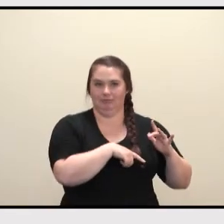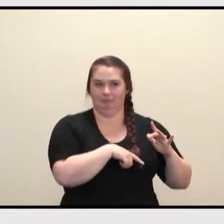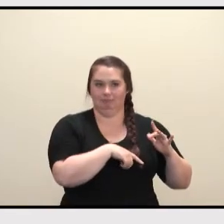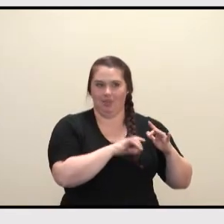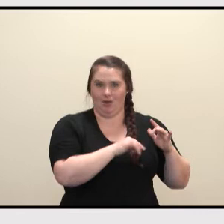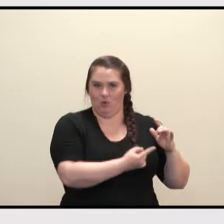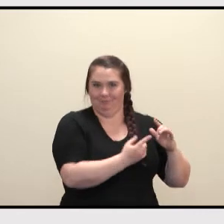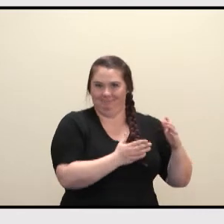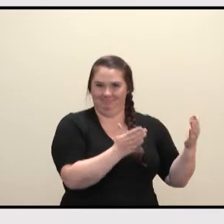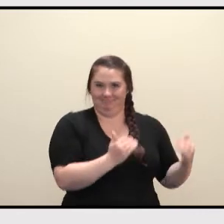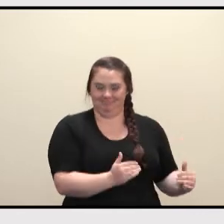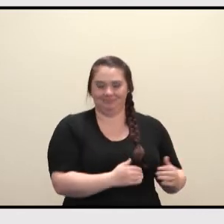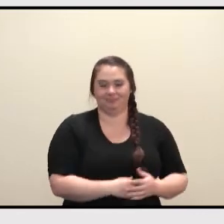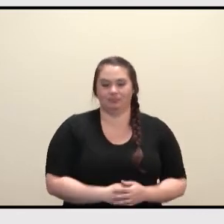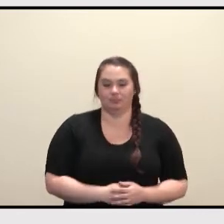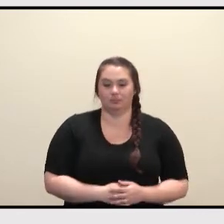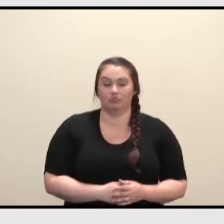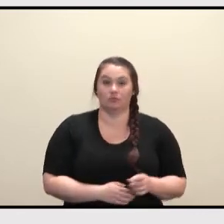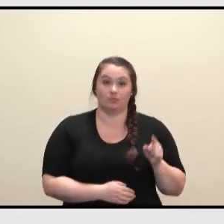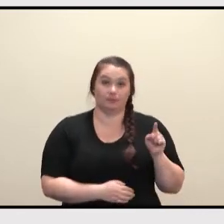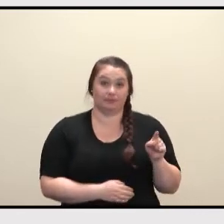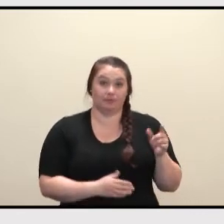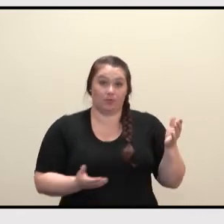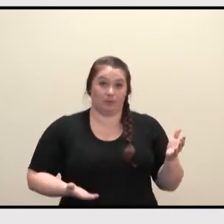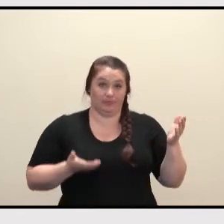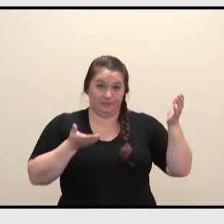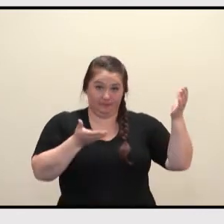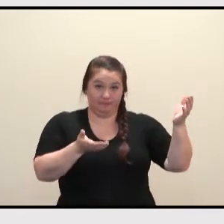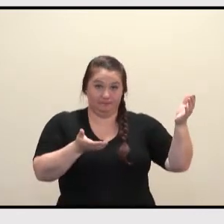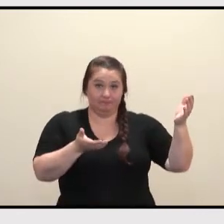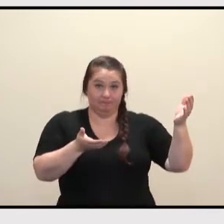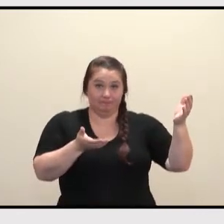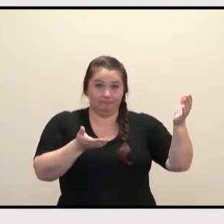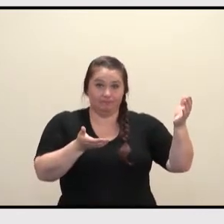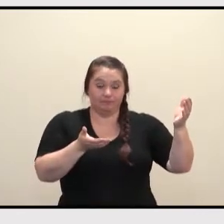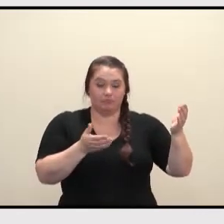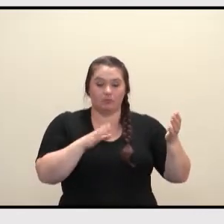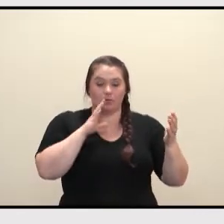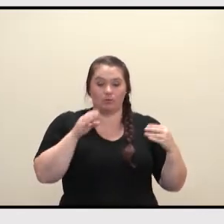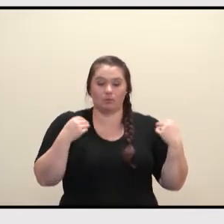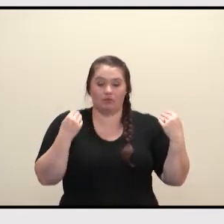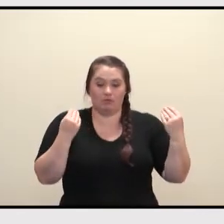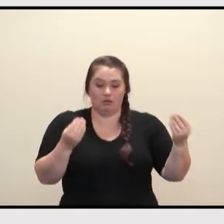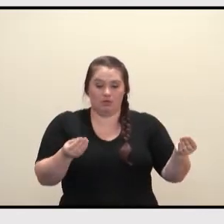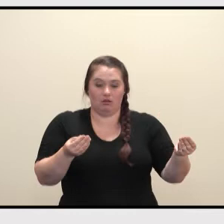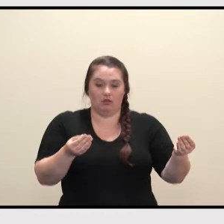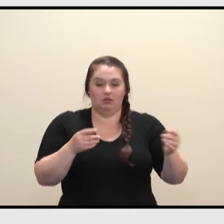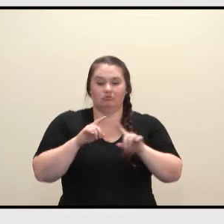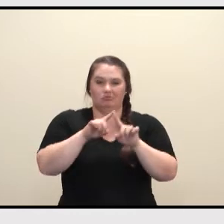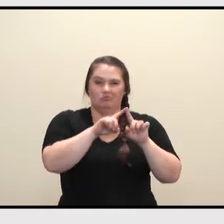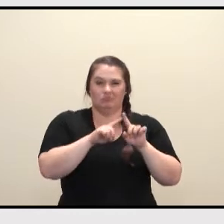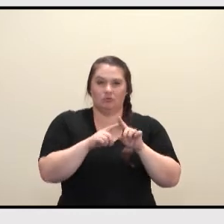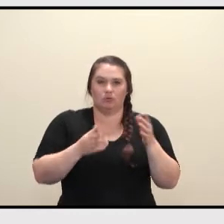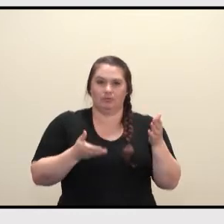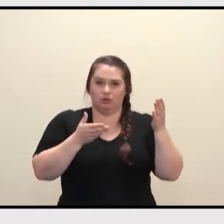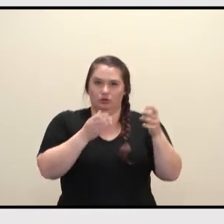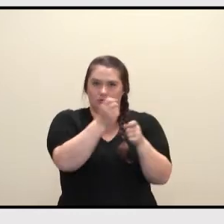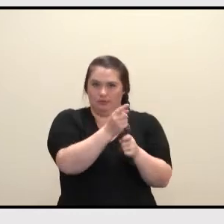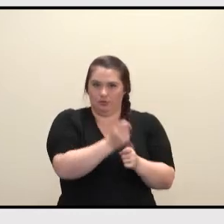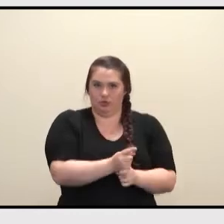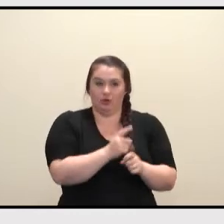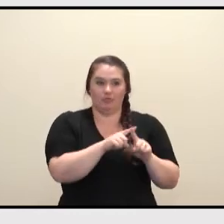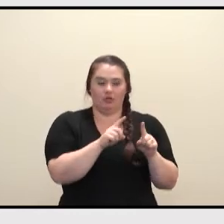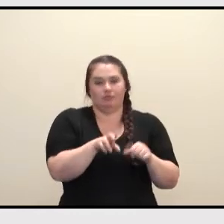All right, so here's our recommendations. So we provide similar recommendations every year, but of course the